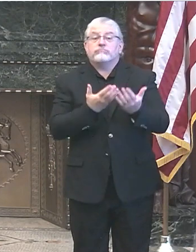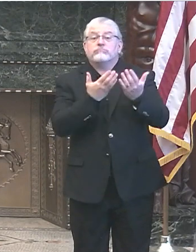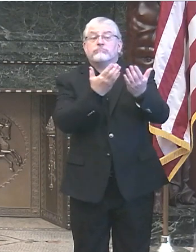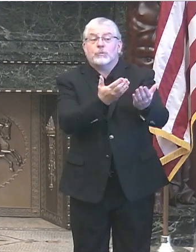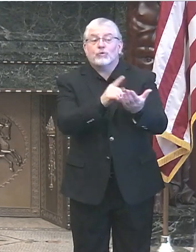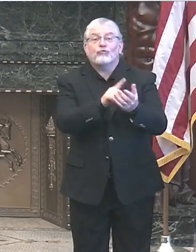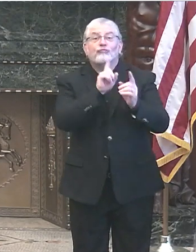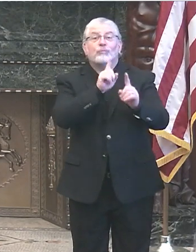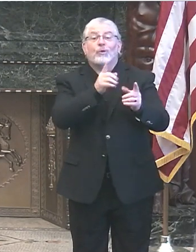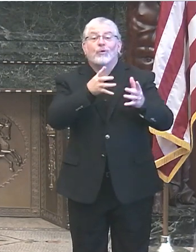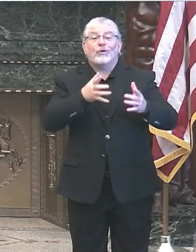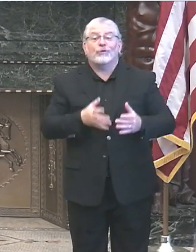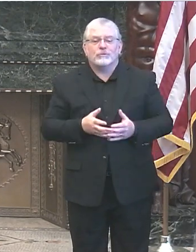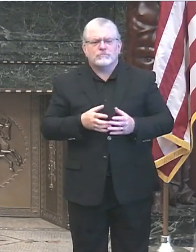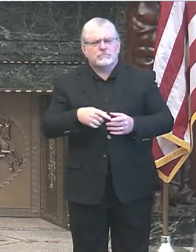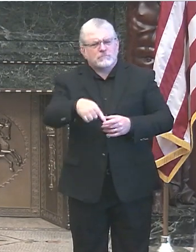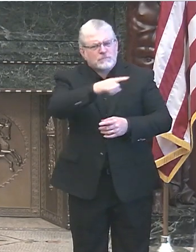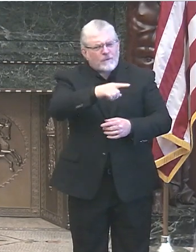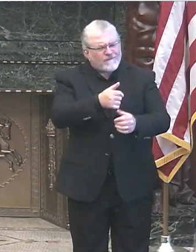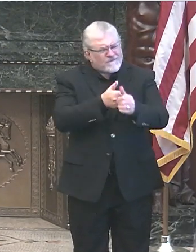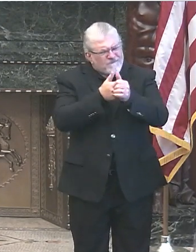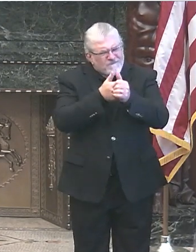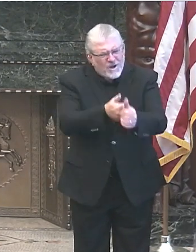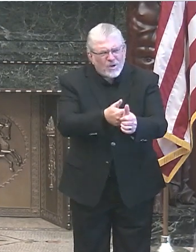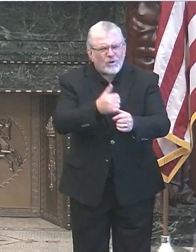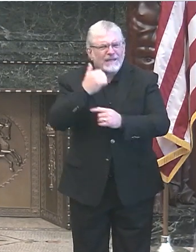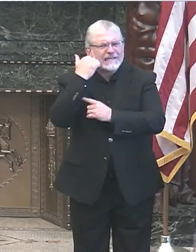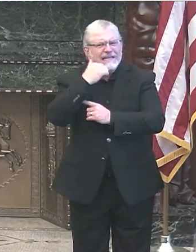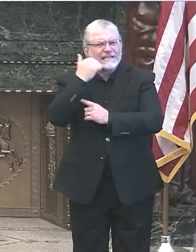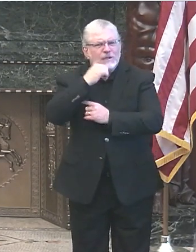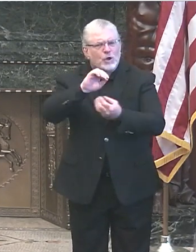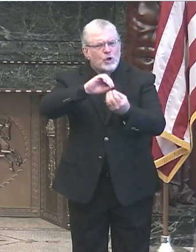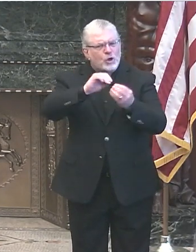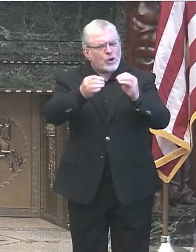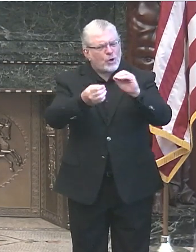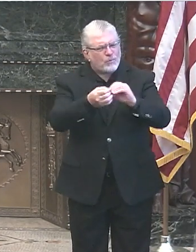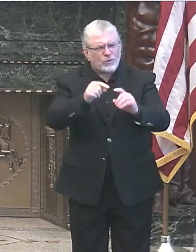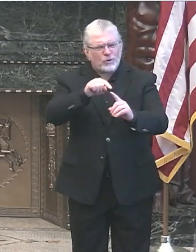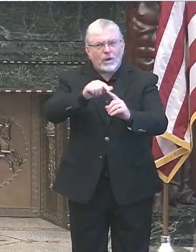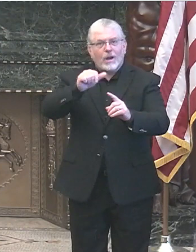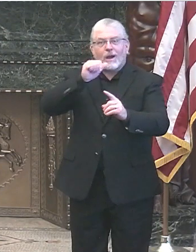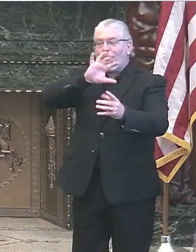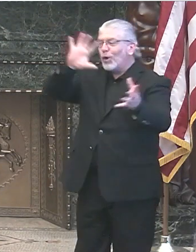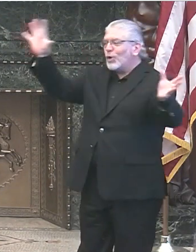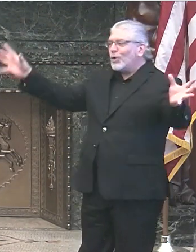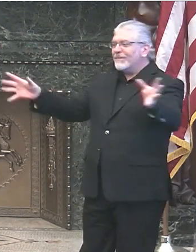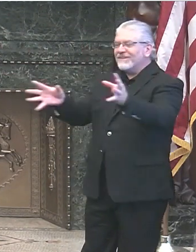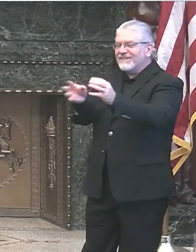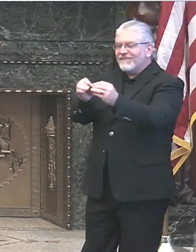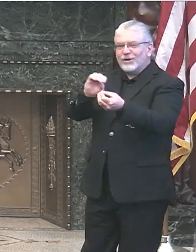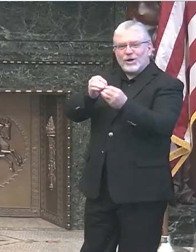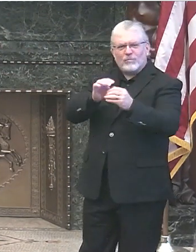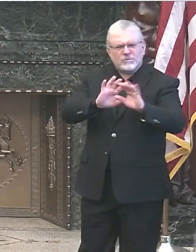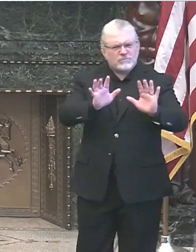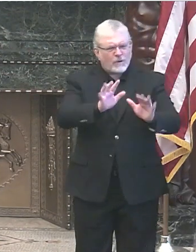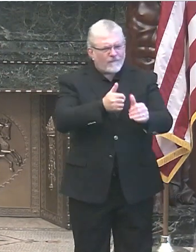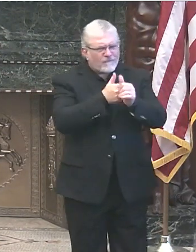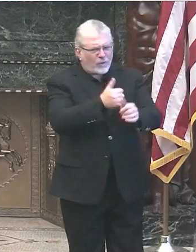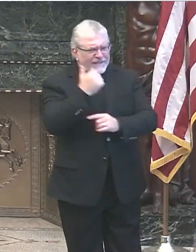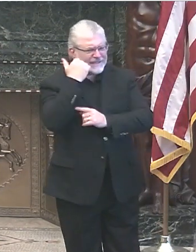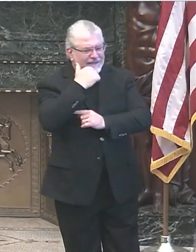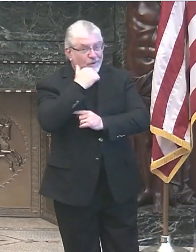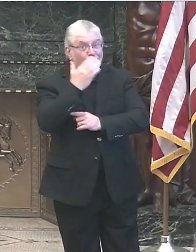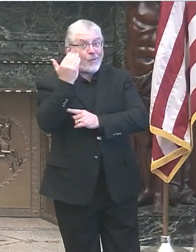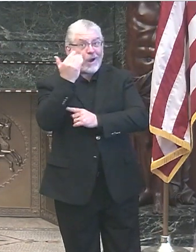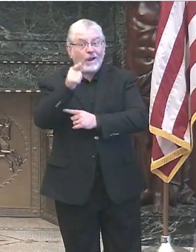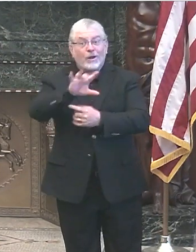those daily numbers, not the cumulative numbers, because the cumulative numbers are going to continue to grow, but the daily numbers, if we're successful, will start to